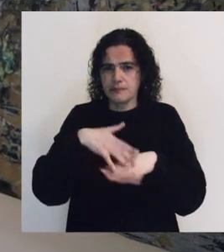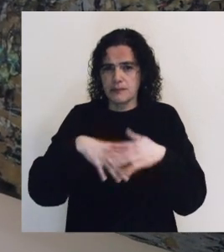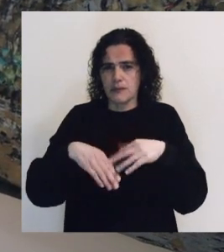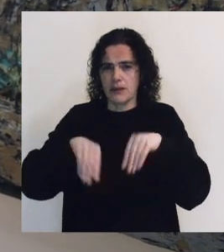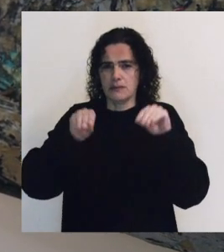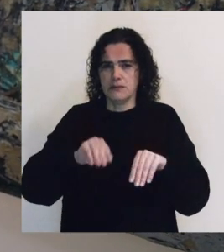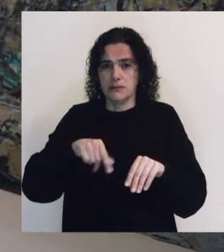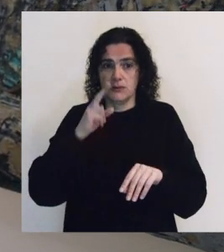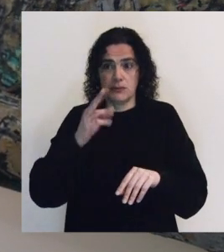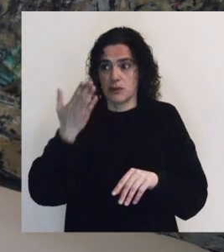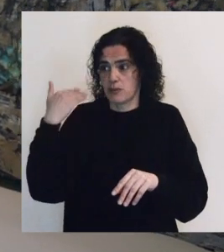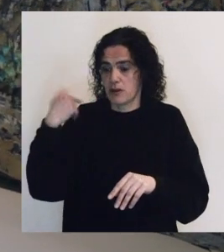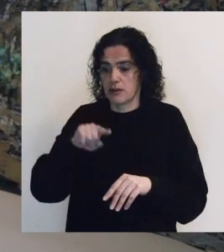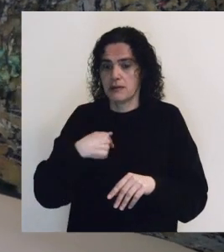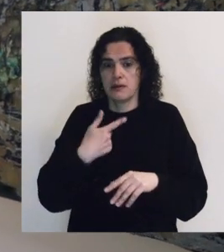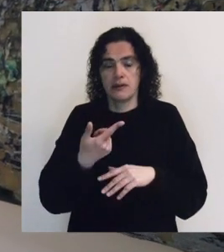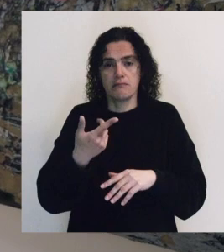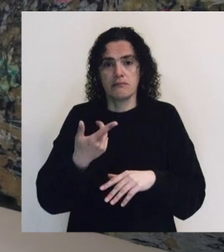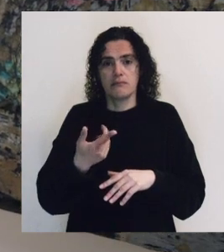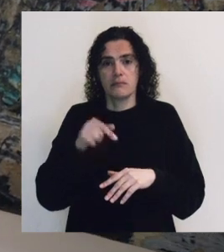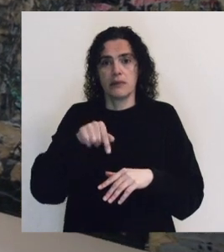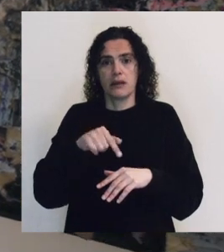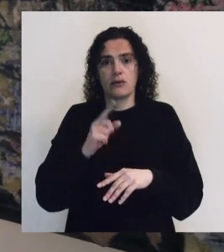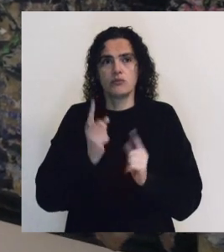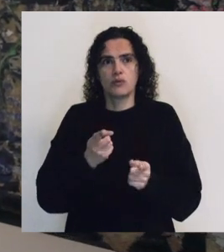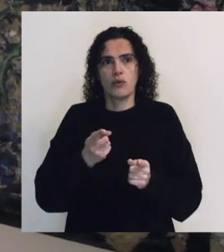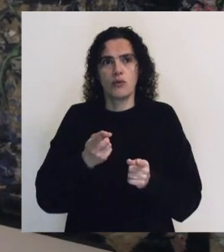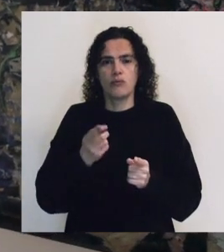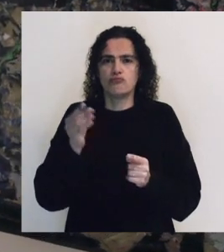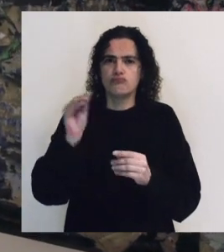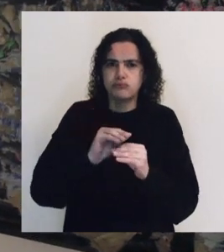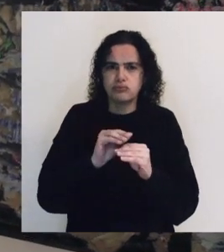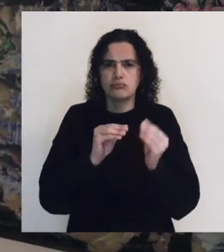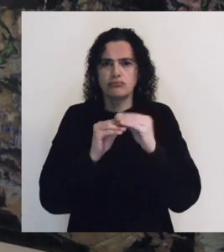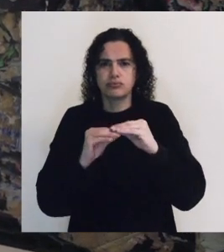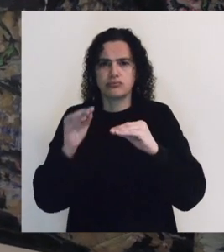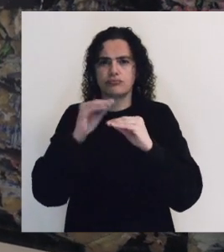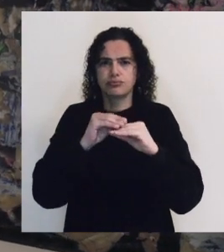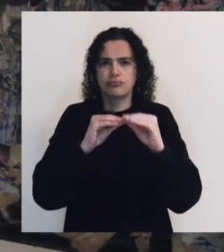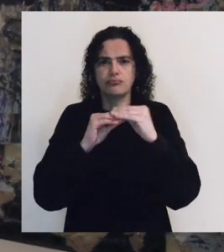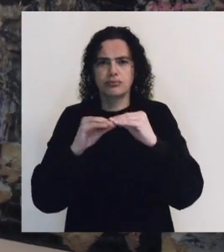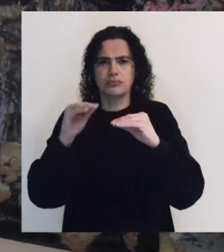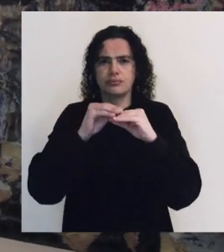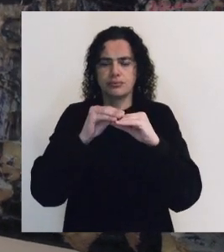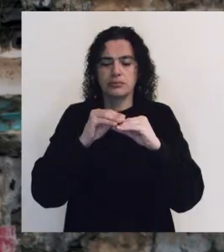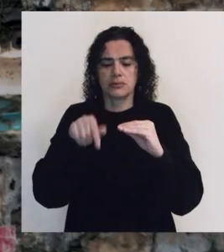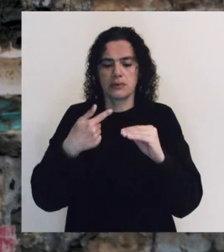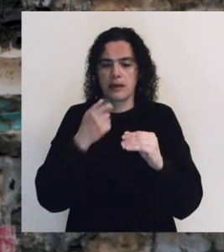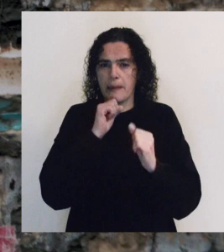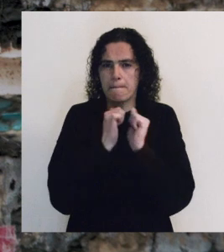the tapestry, and we just looked at them, he started also to cover them, layer them